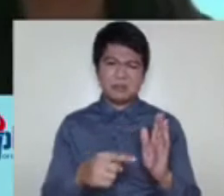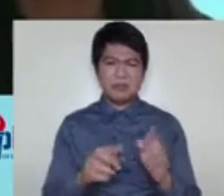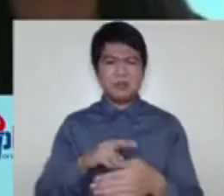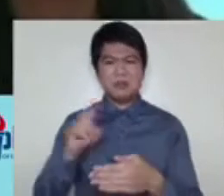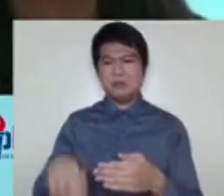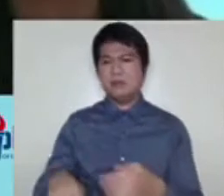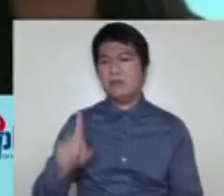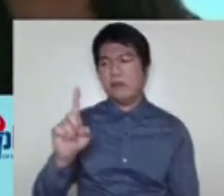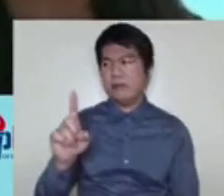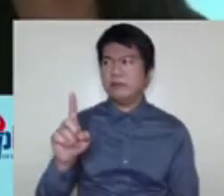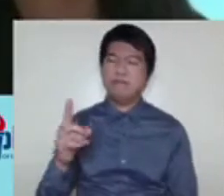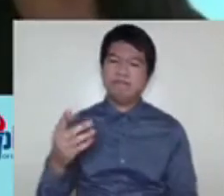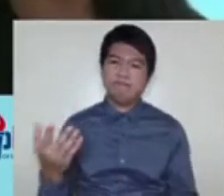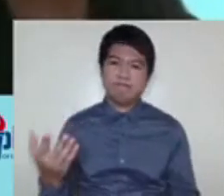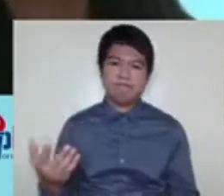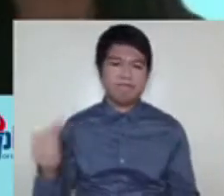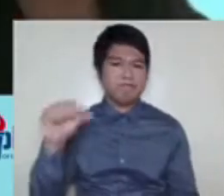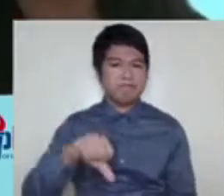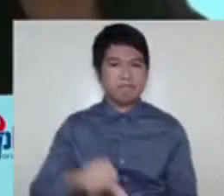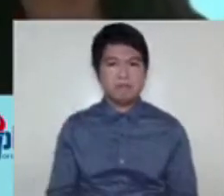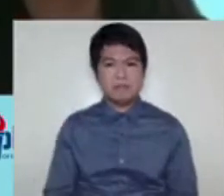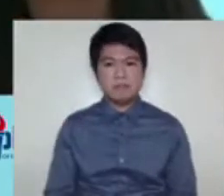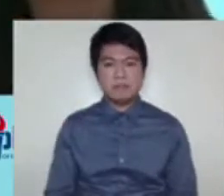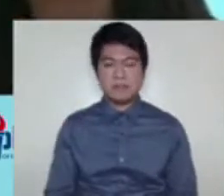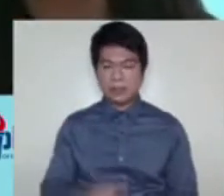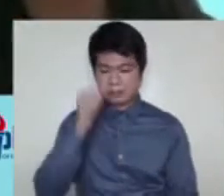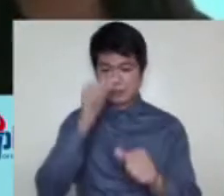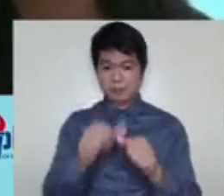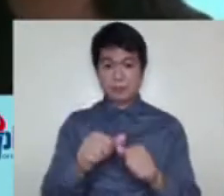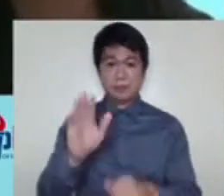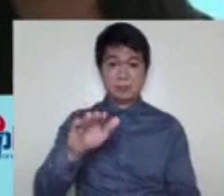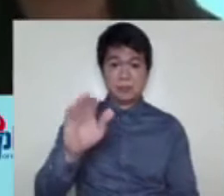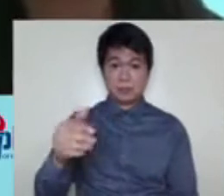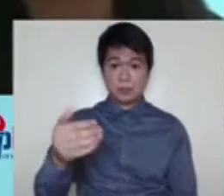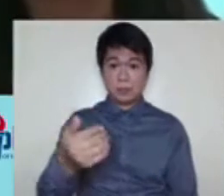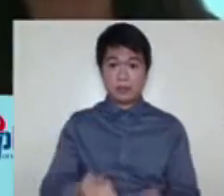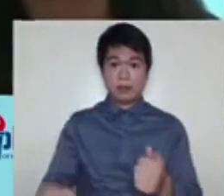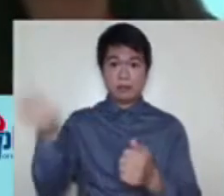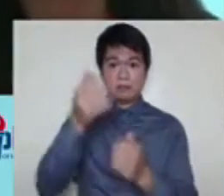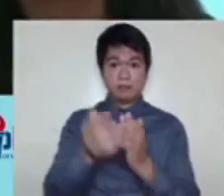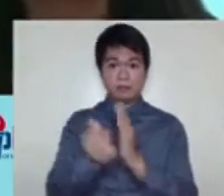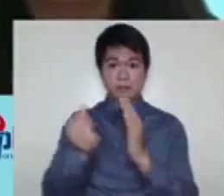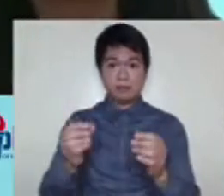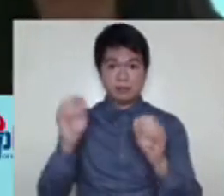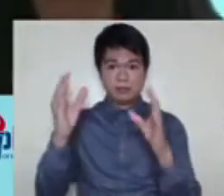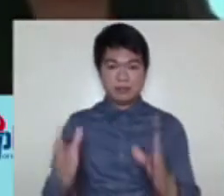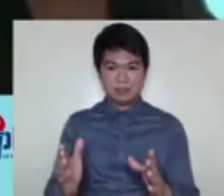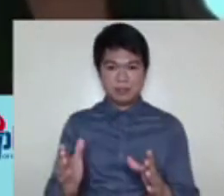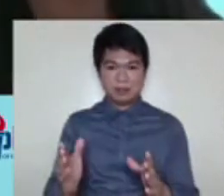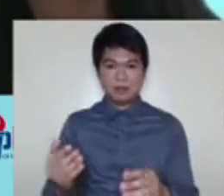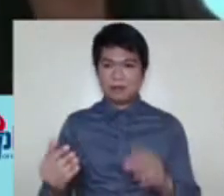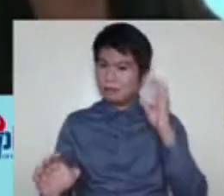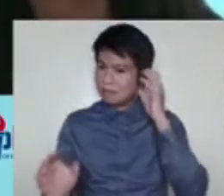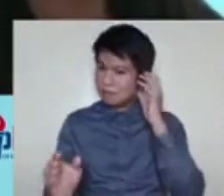reminder to our highly proficient teacher broadcasters, you are not required to submit all of these 4